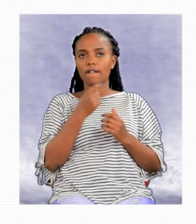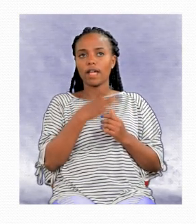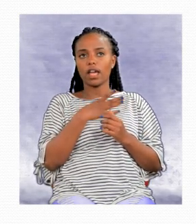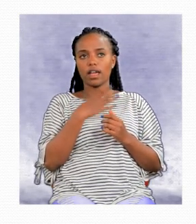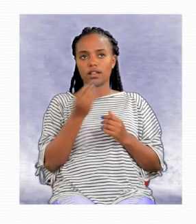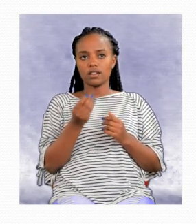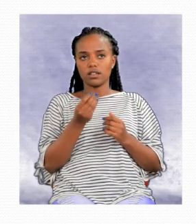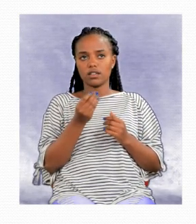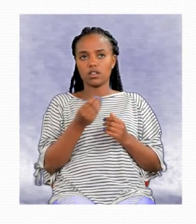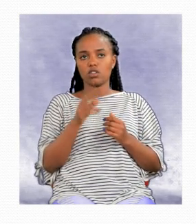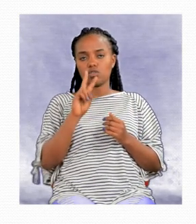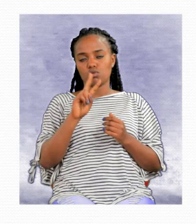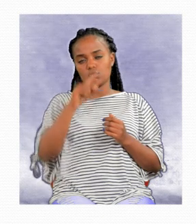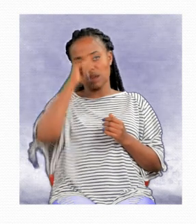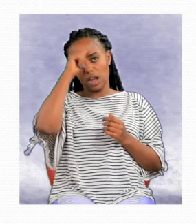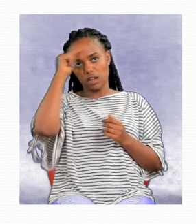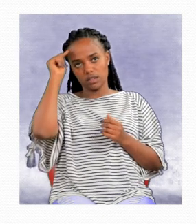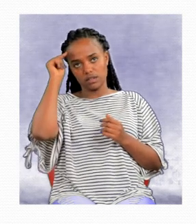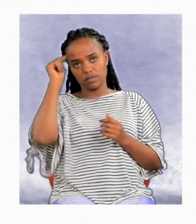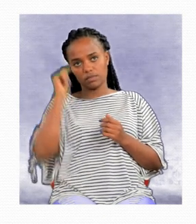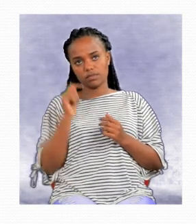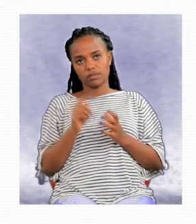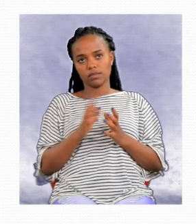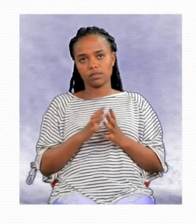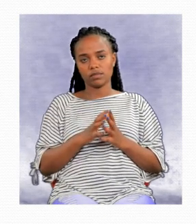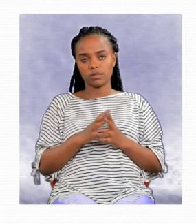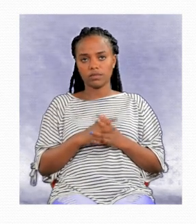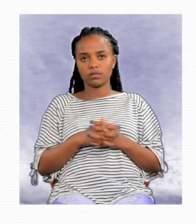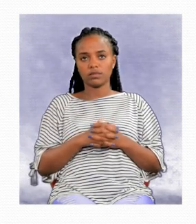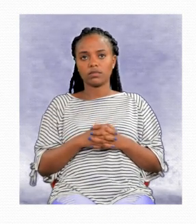and 2 black.